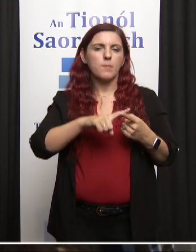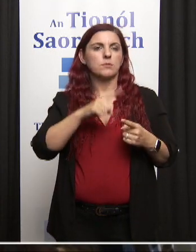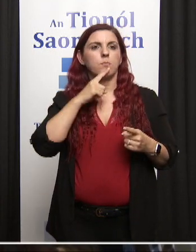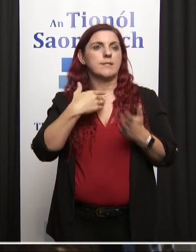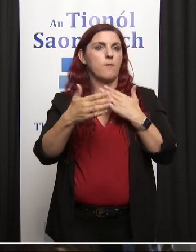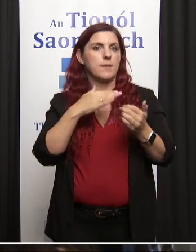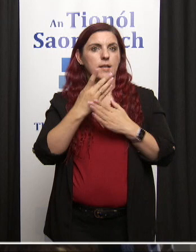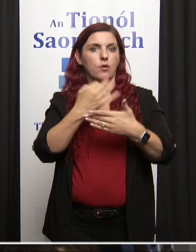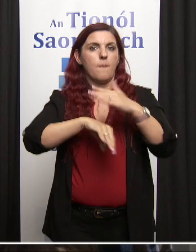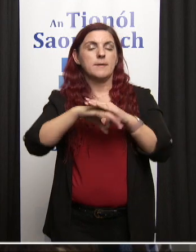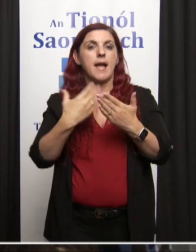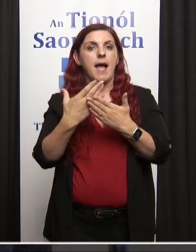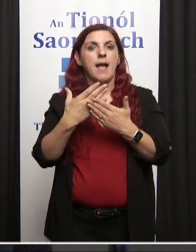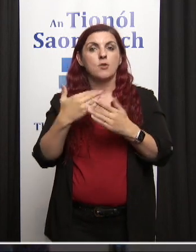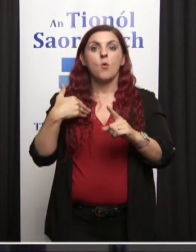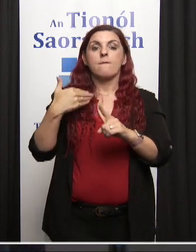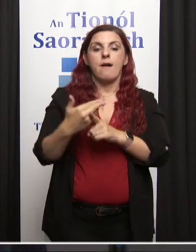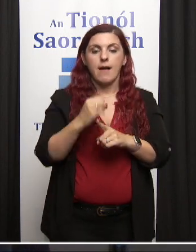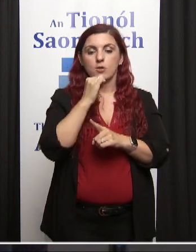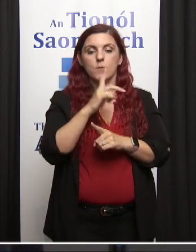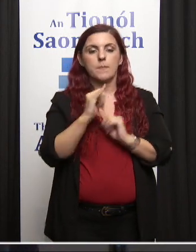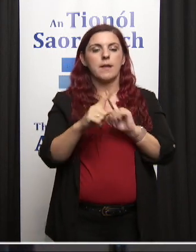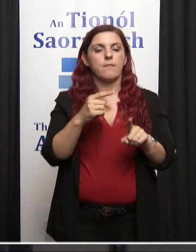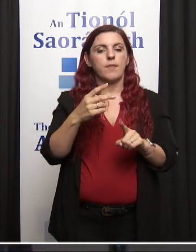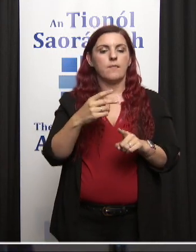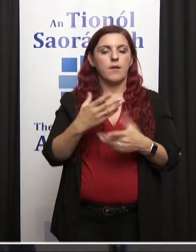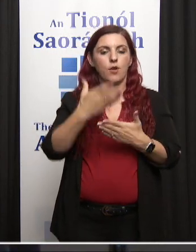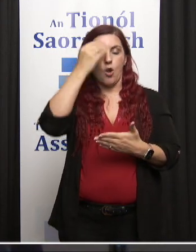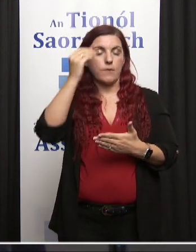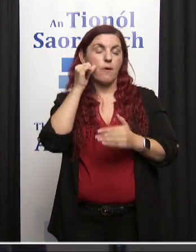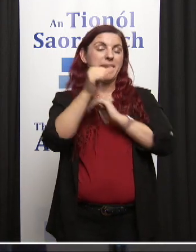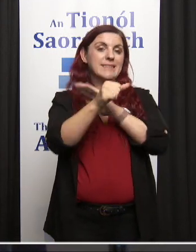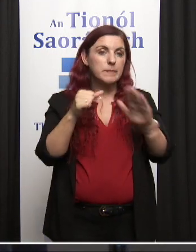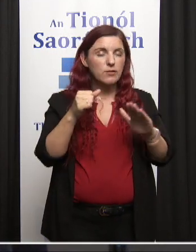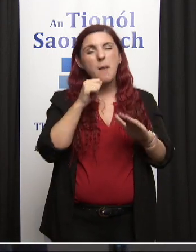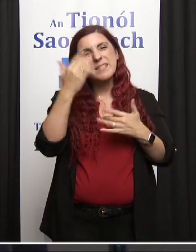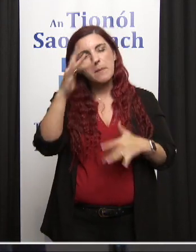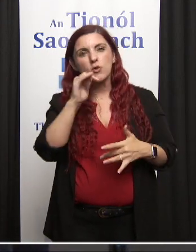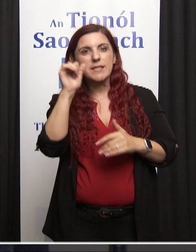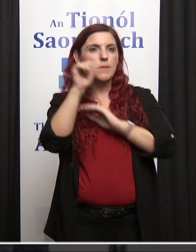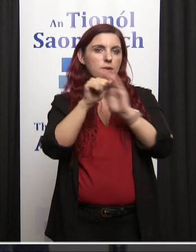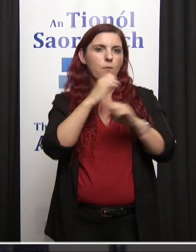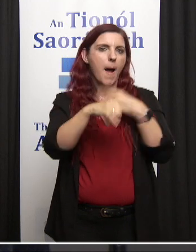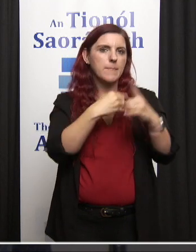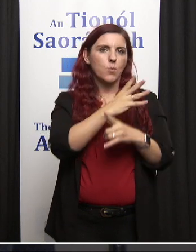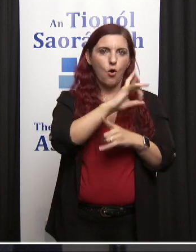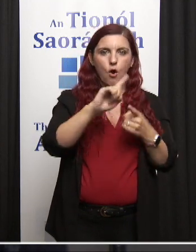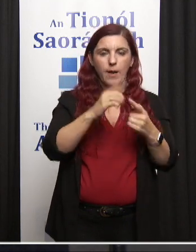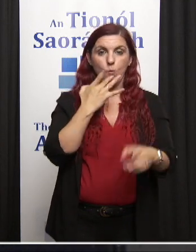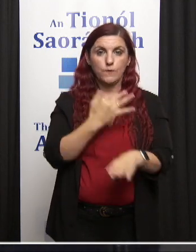have learned from, I won't call it the mistake, but they've learned from the experience of both Cork and Waterford,